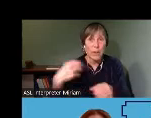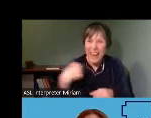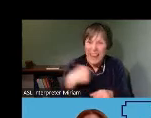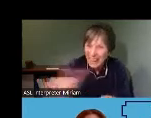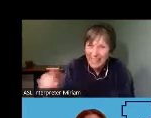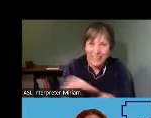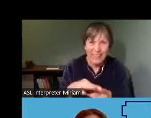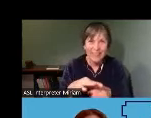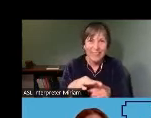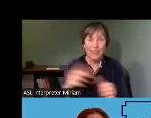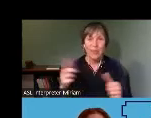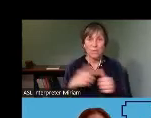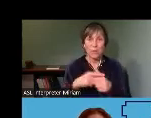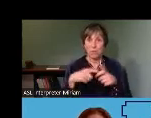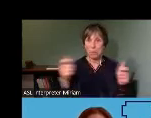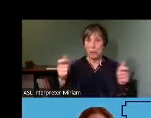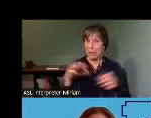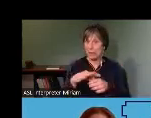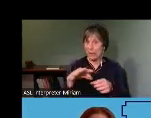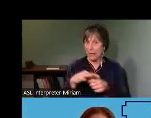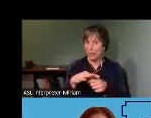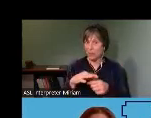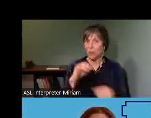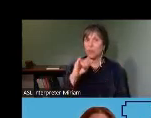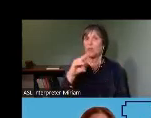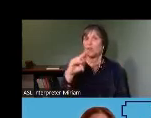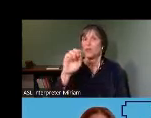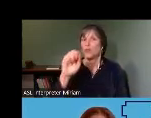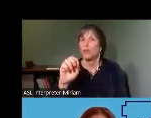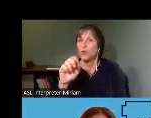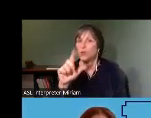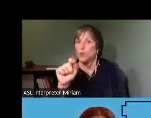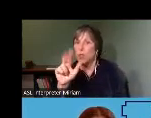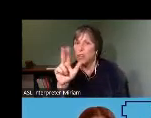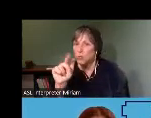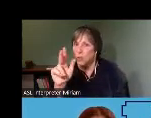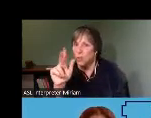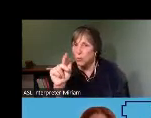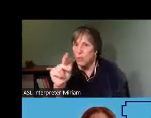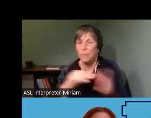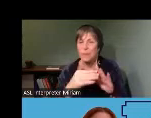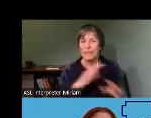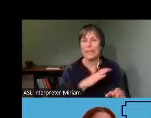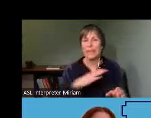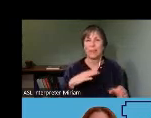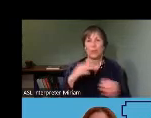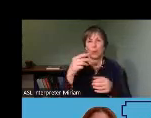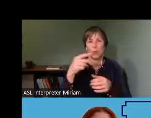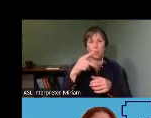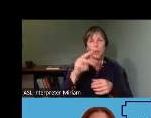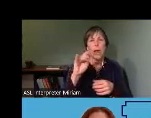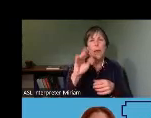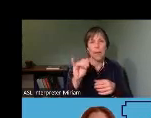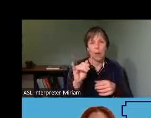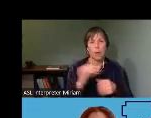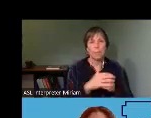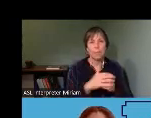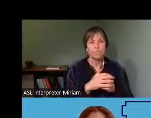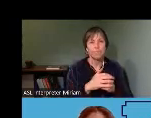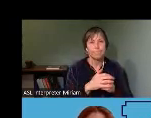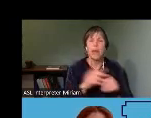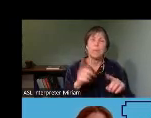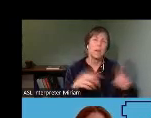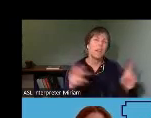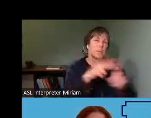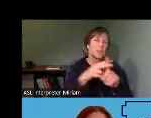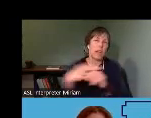election we anticipate this being is in june 2023 when we have a city council primary um but this also applies to any special